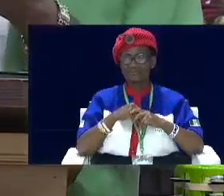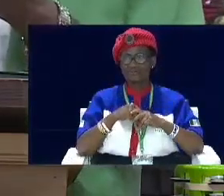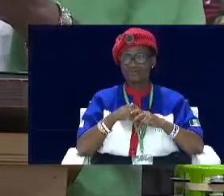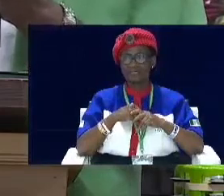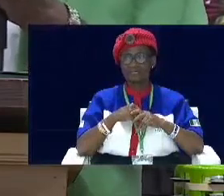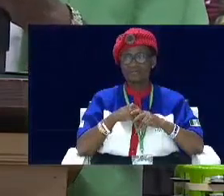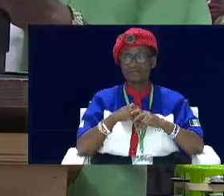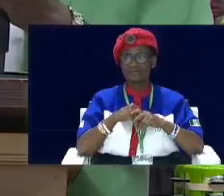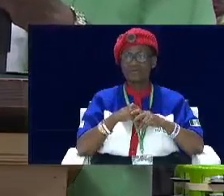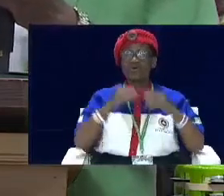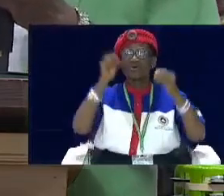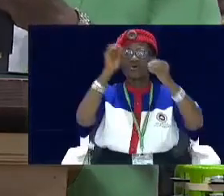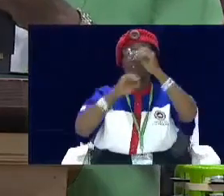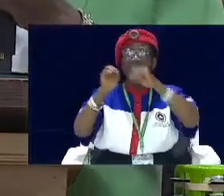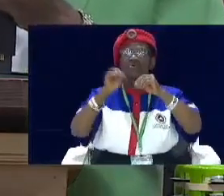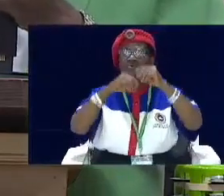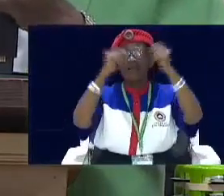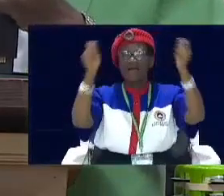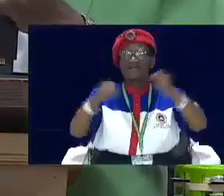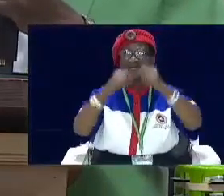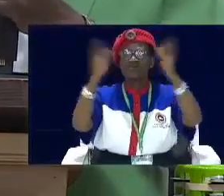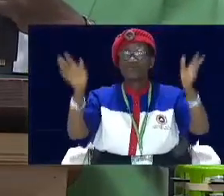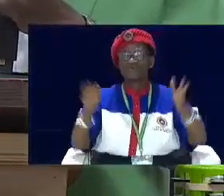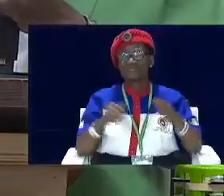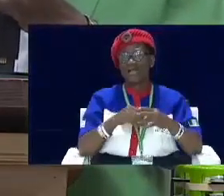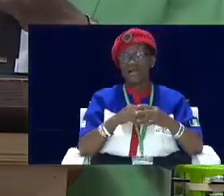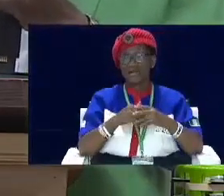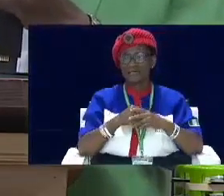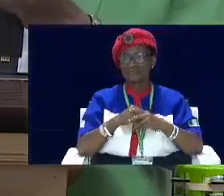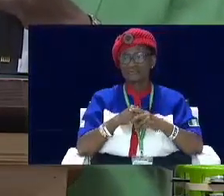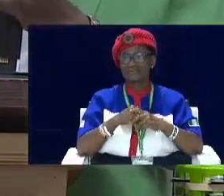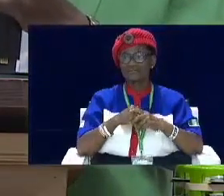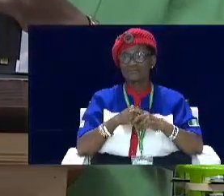Oh, hallelujah. Amen.